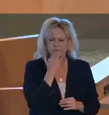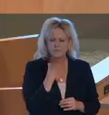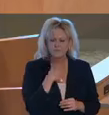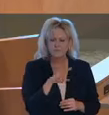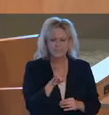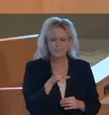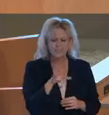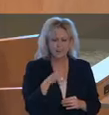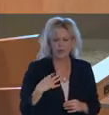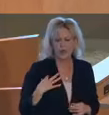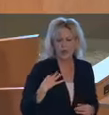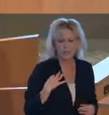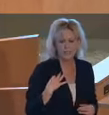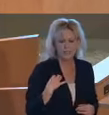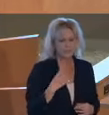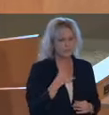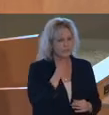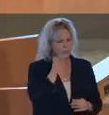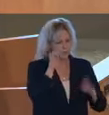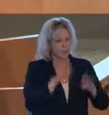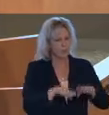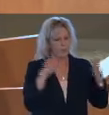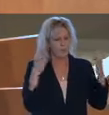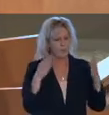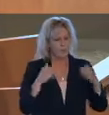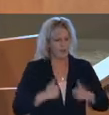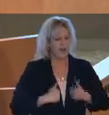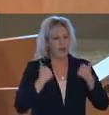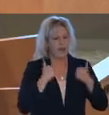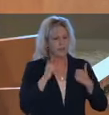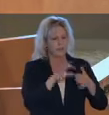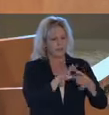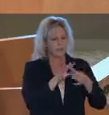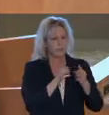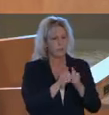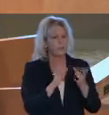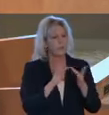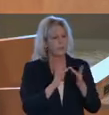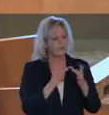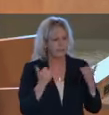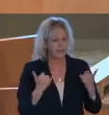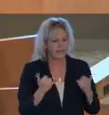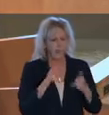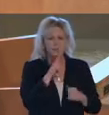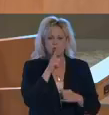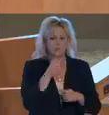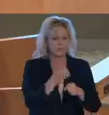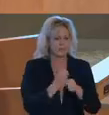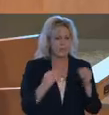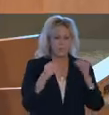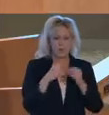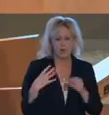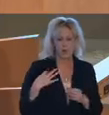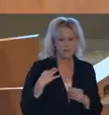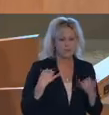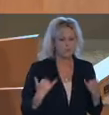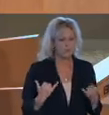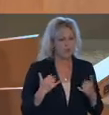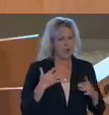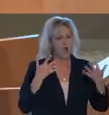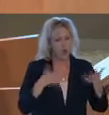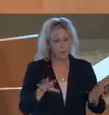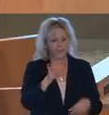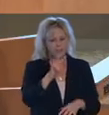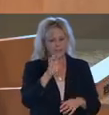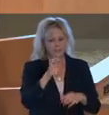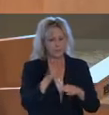700 applications as of one day yesterday when it opened live. And that's tied into our website right now, and I'm sure they're getting more today. Already 700